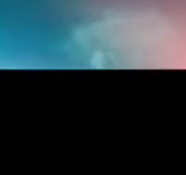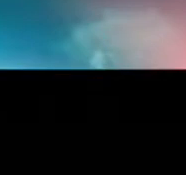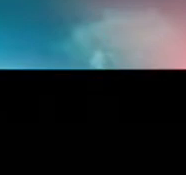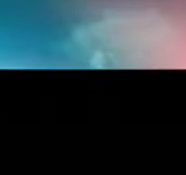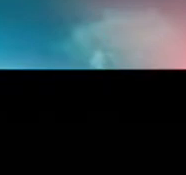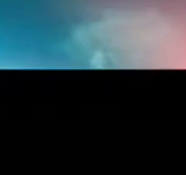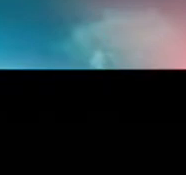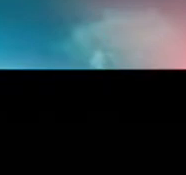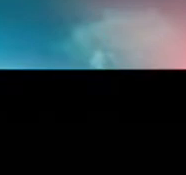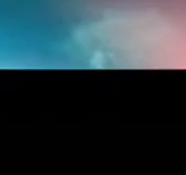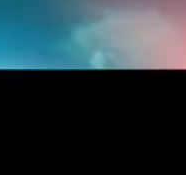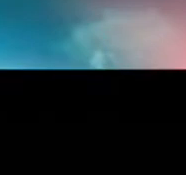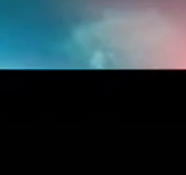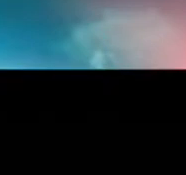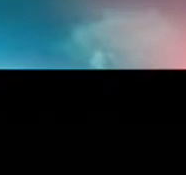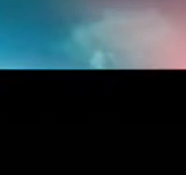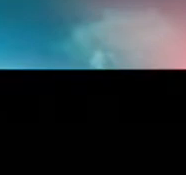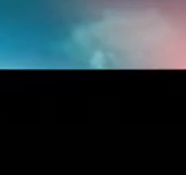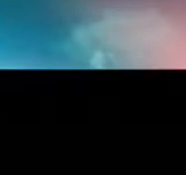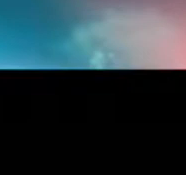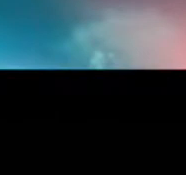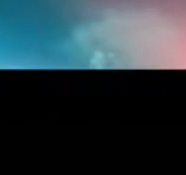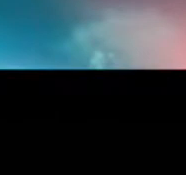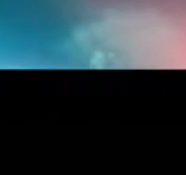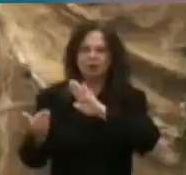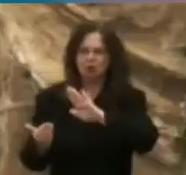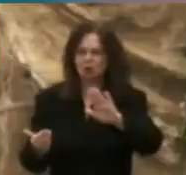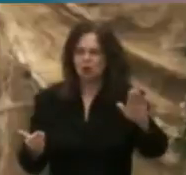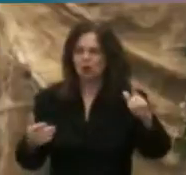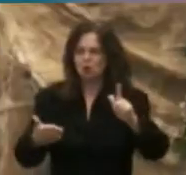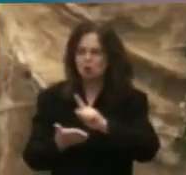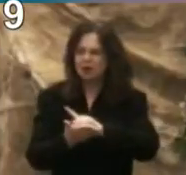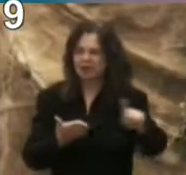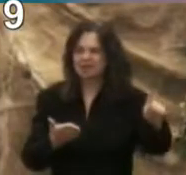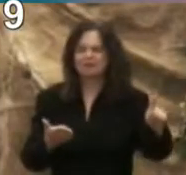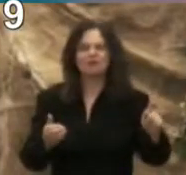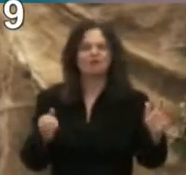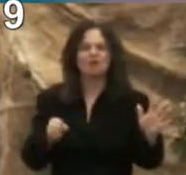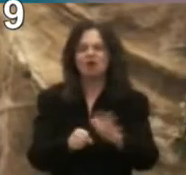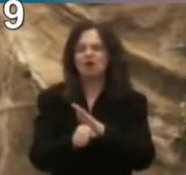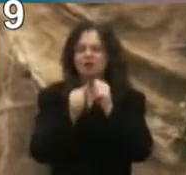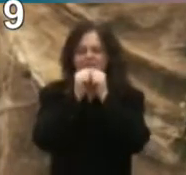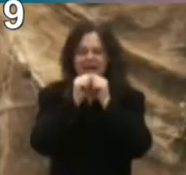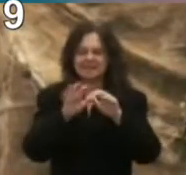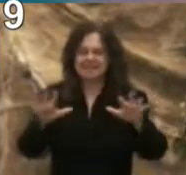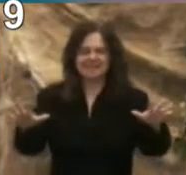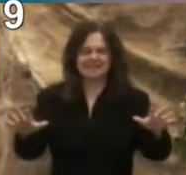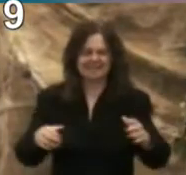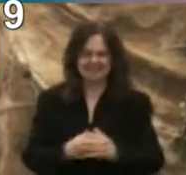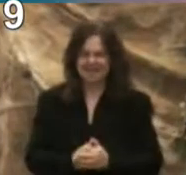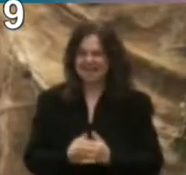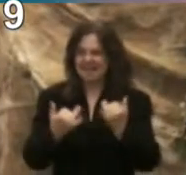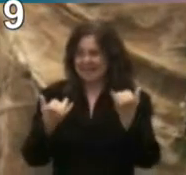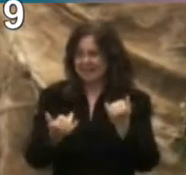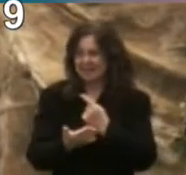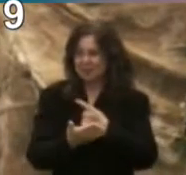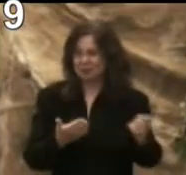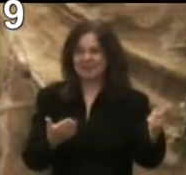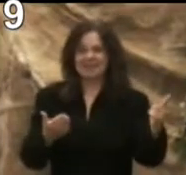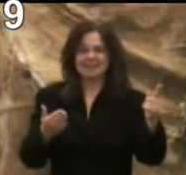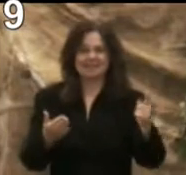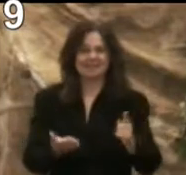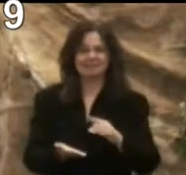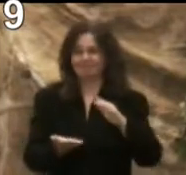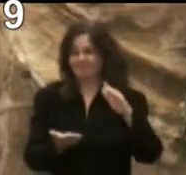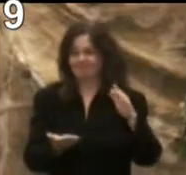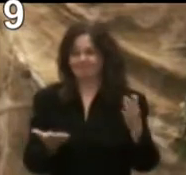break has been and will be full of blessings. And for all of you, this is our hope today and through this week that Christ will touch you